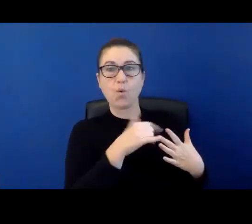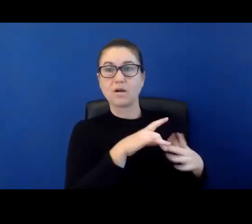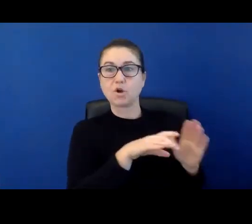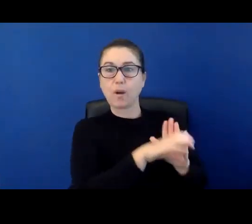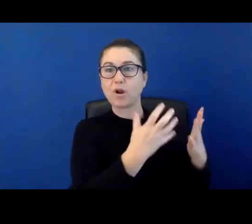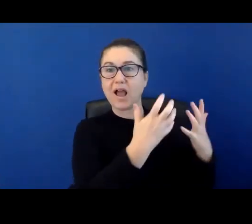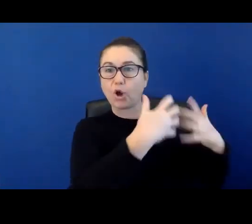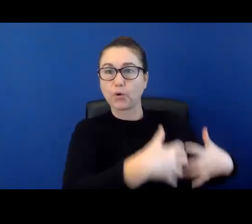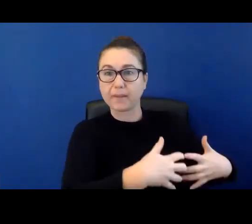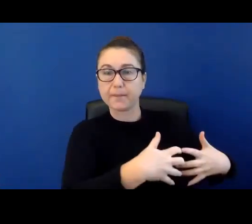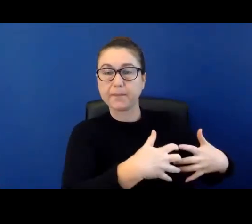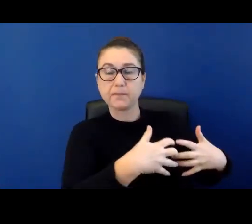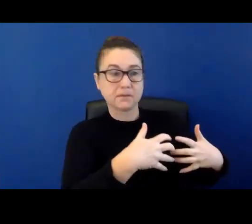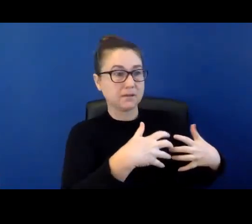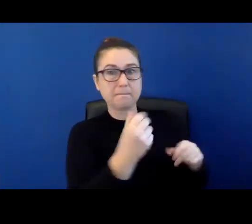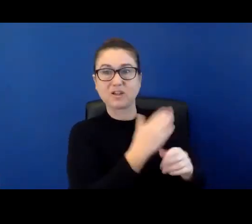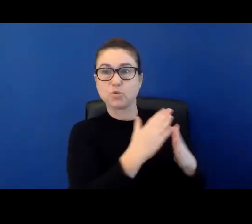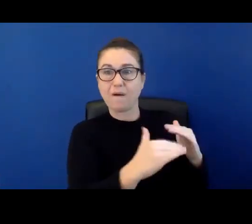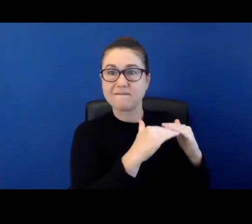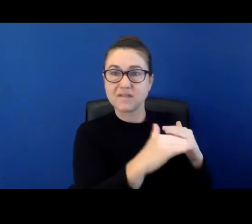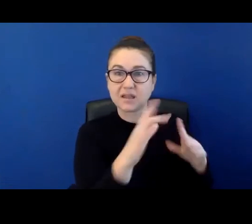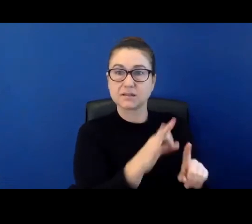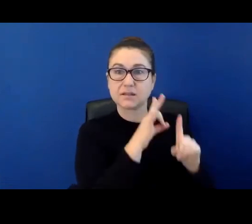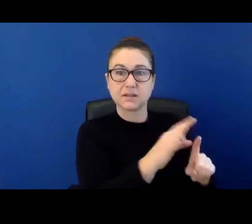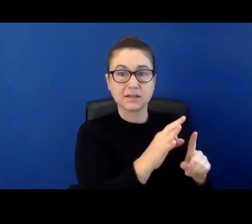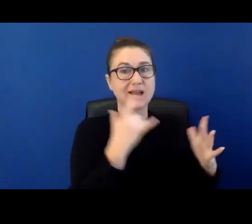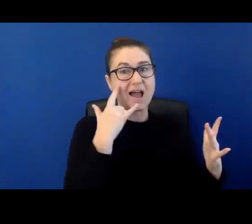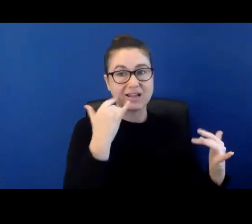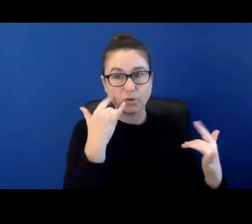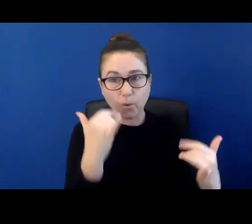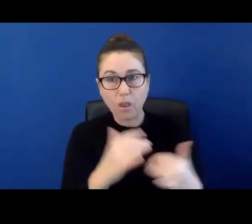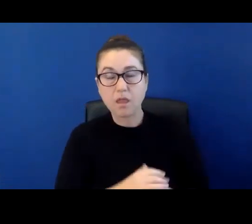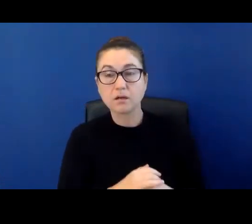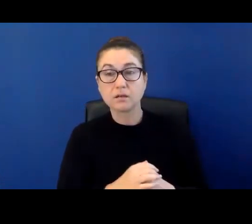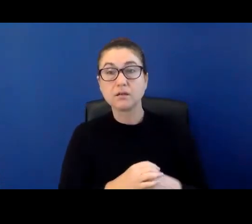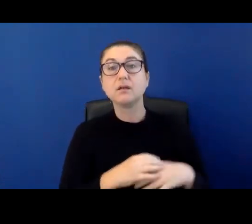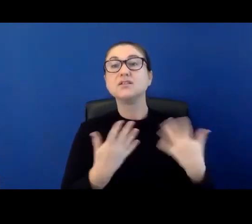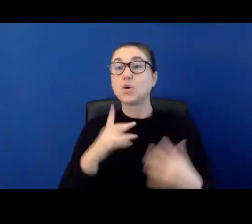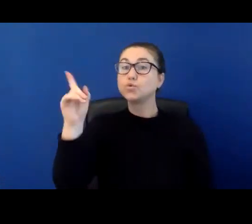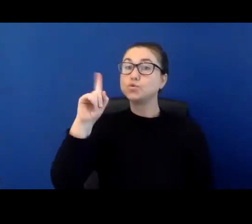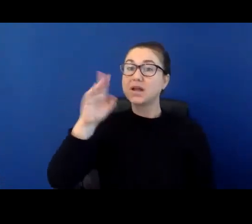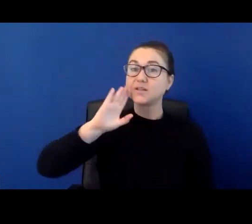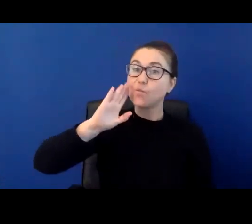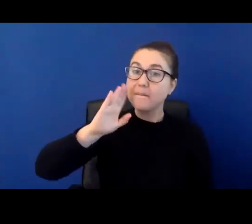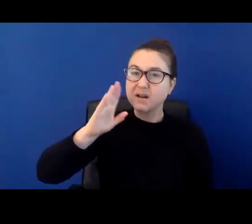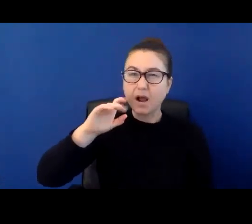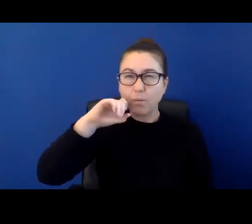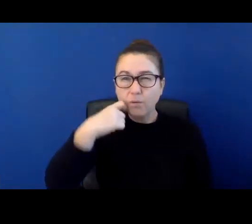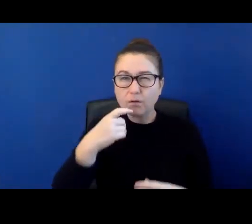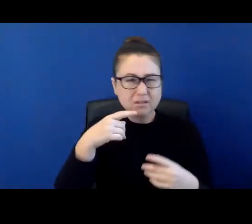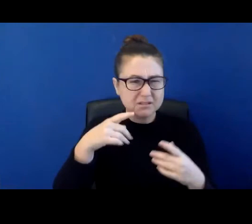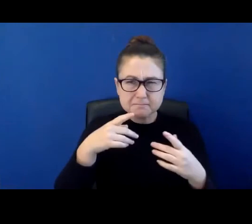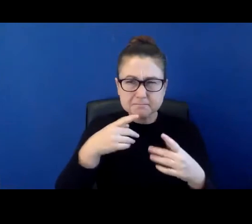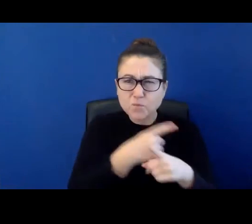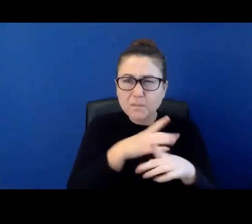is fair, that it's accurate, and it's accountable. And so as we go on in this webinar, we're going to tease out what that means